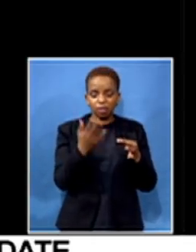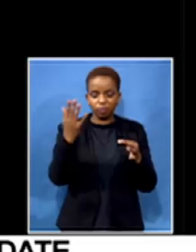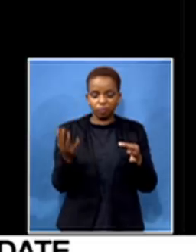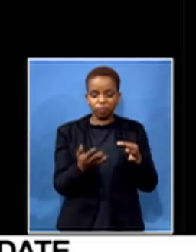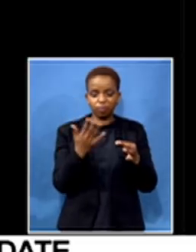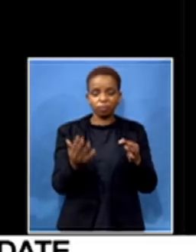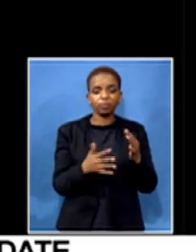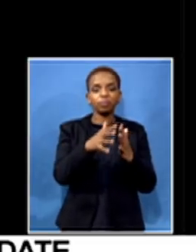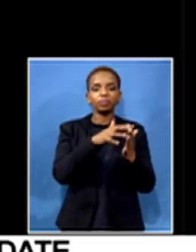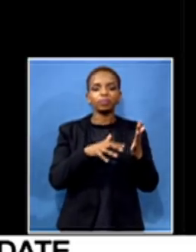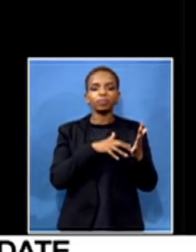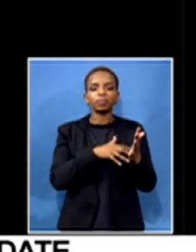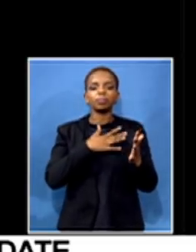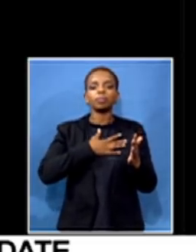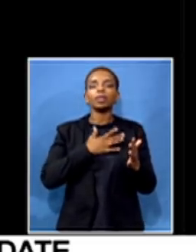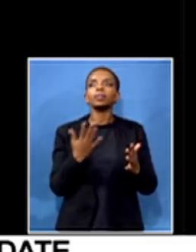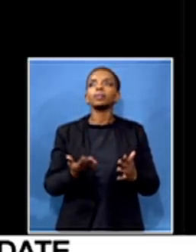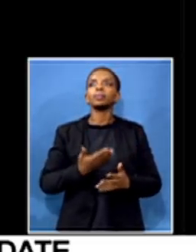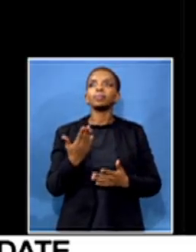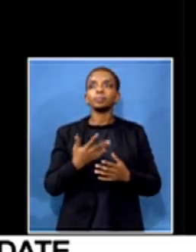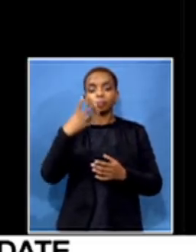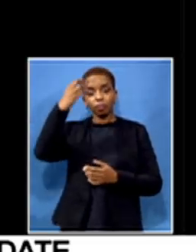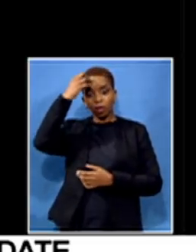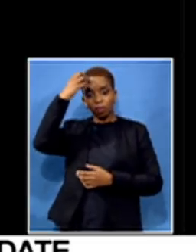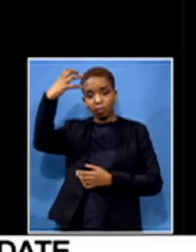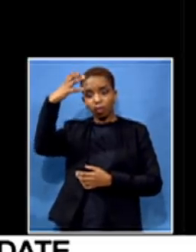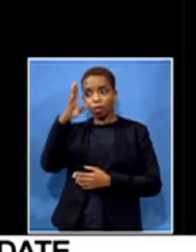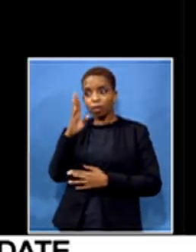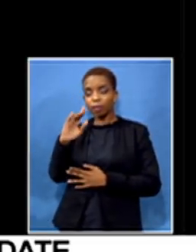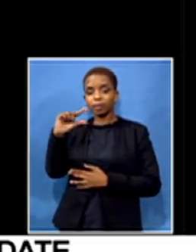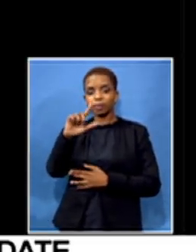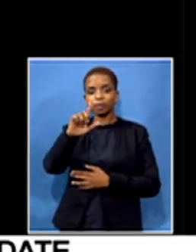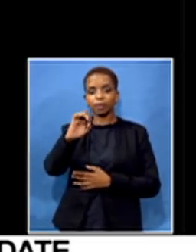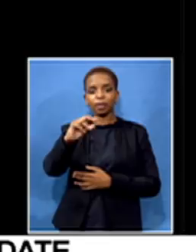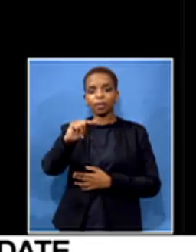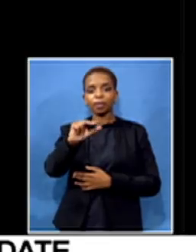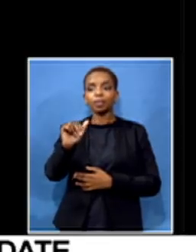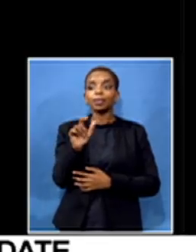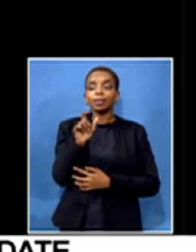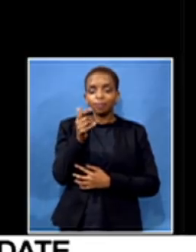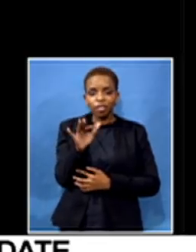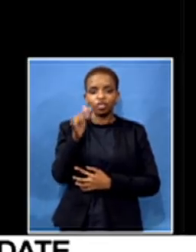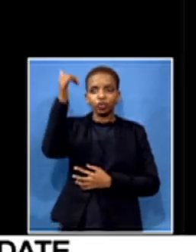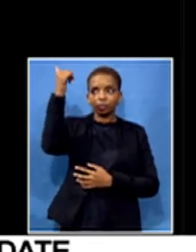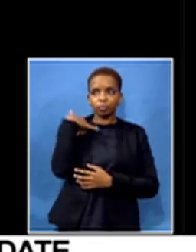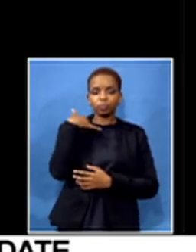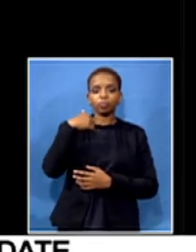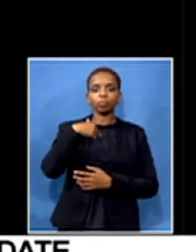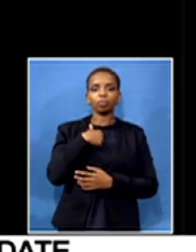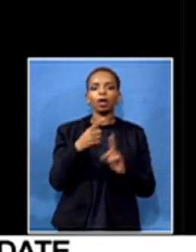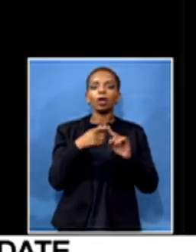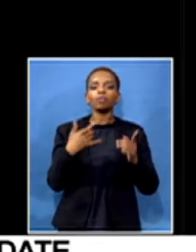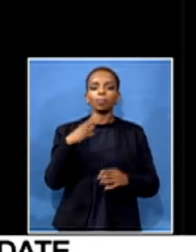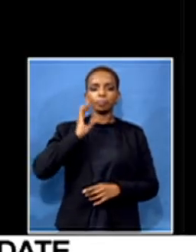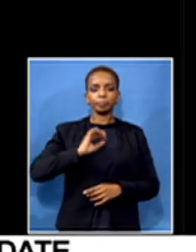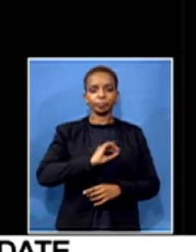statement made by Professor Glenda Gray, I got a call from her that she wanted to discuss